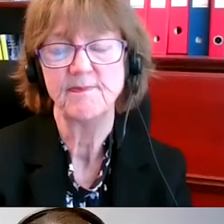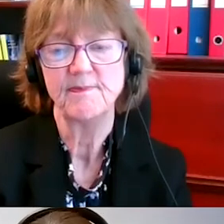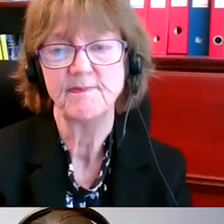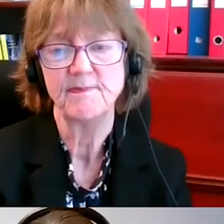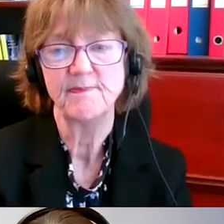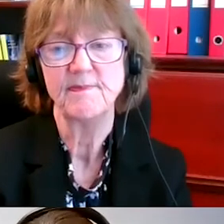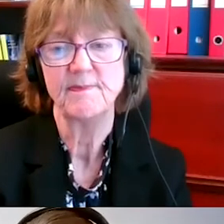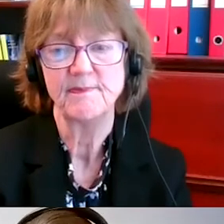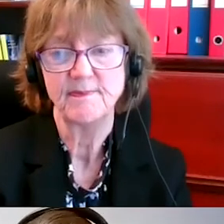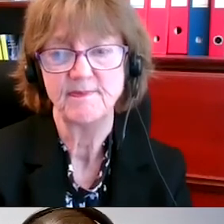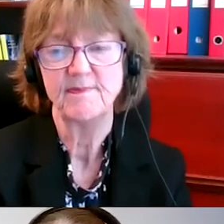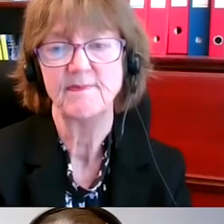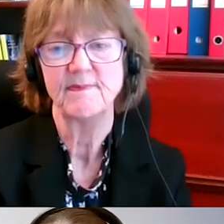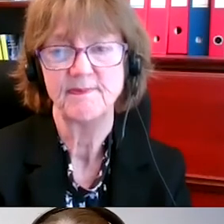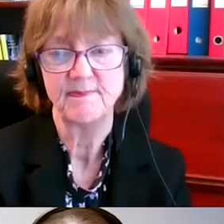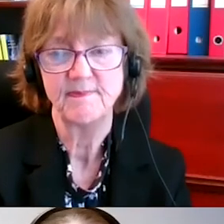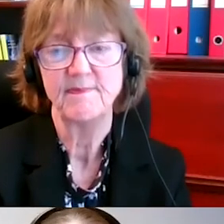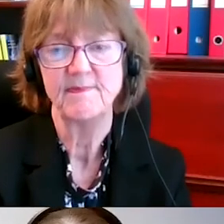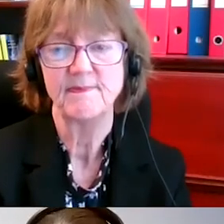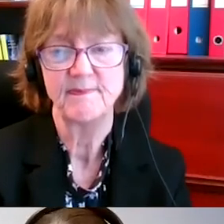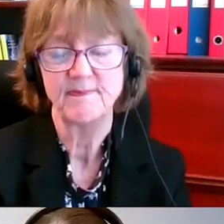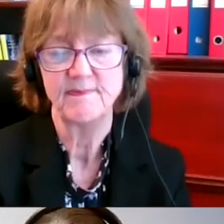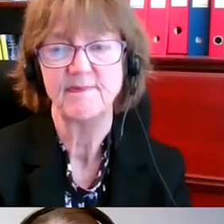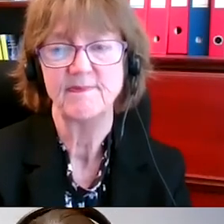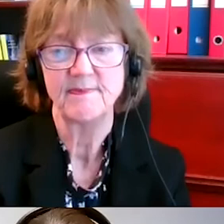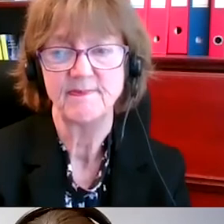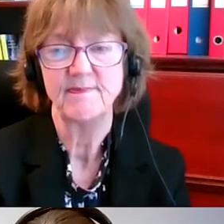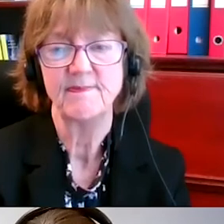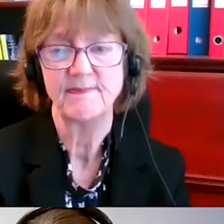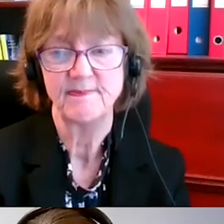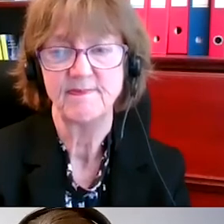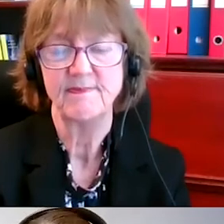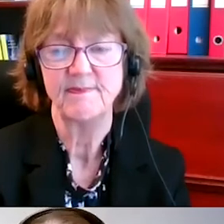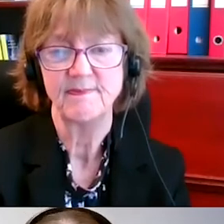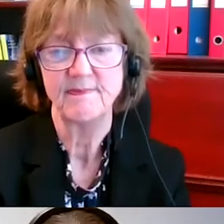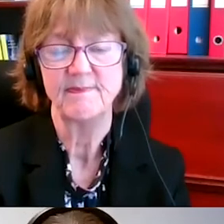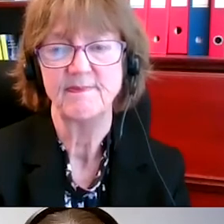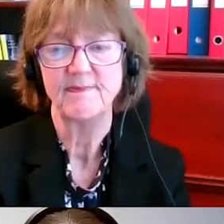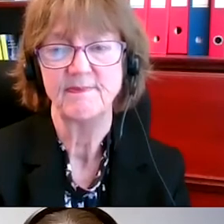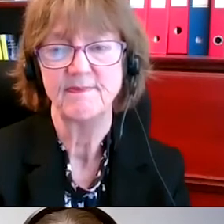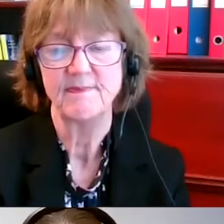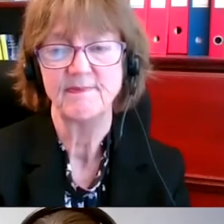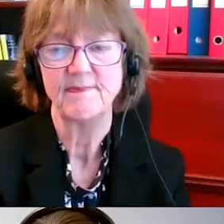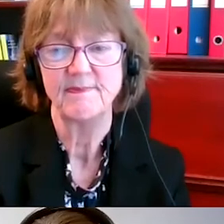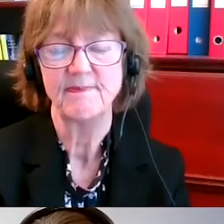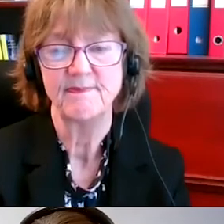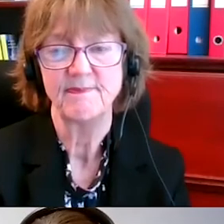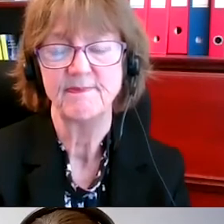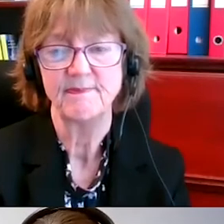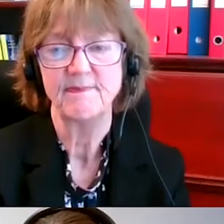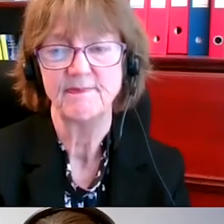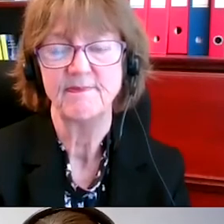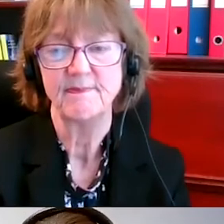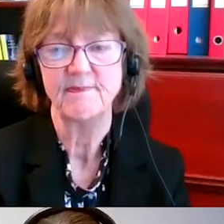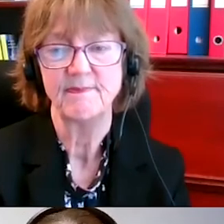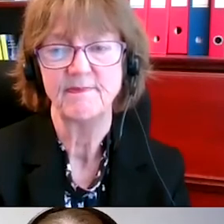such as crying, expressions of fear, or other types of emotional and physical responses? Do you have any opinion on that? Should